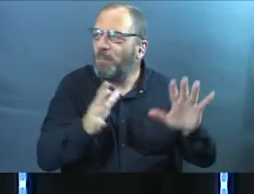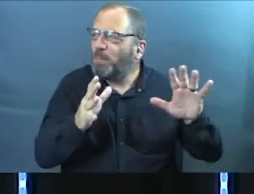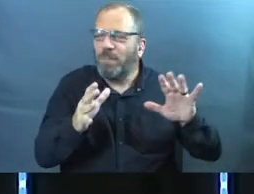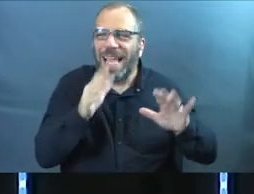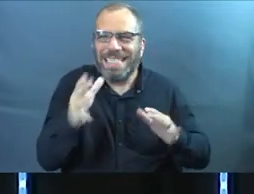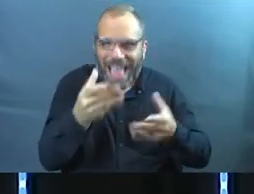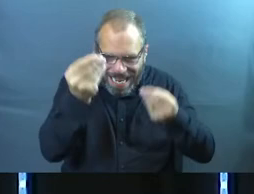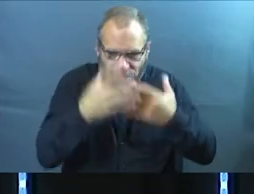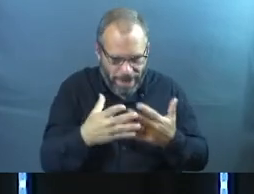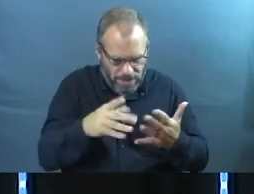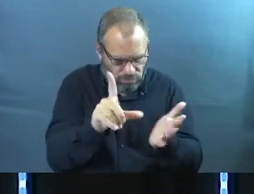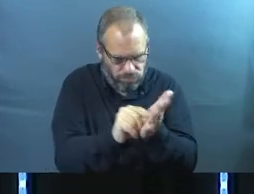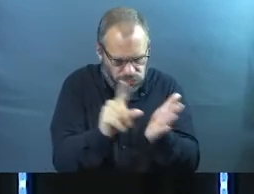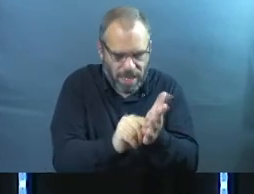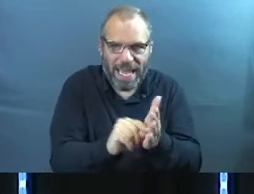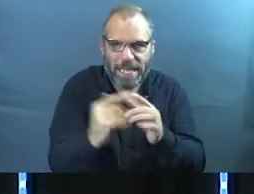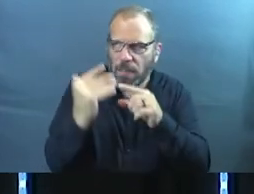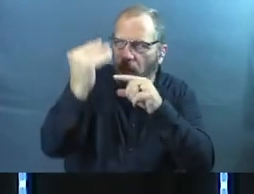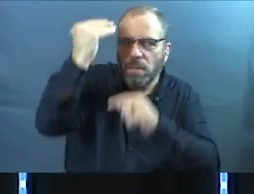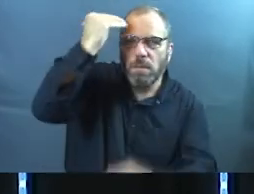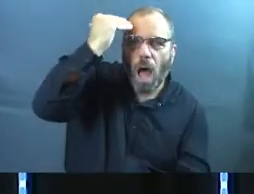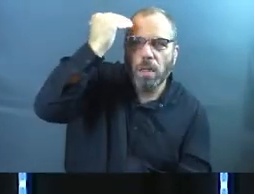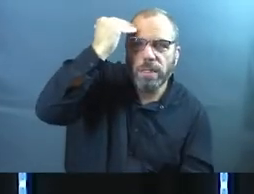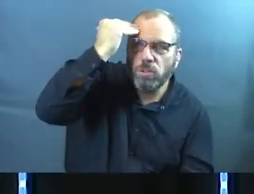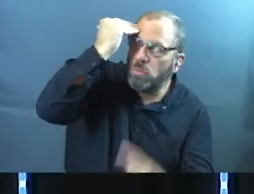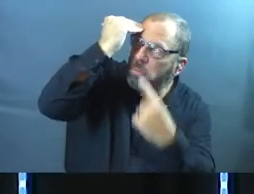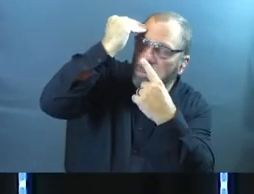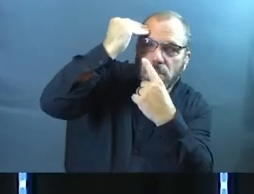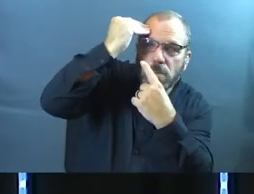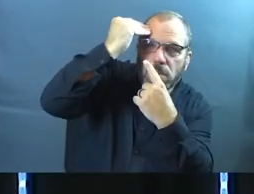not information. It's knowledge.